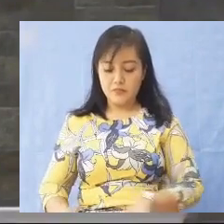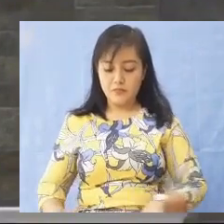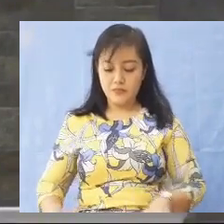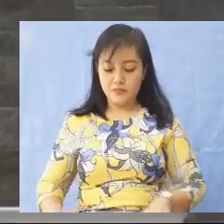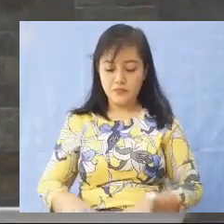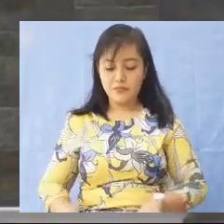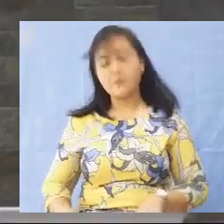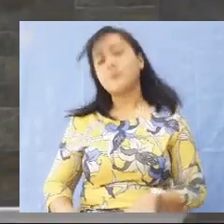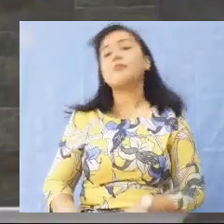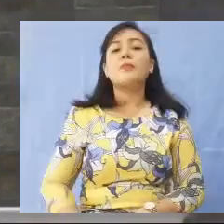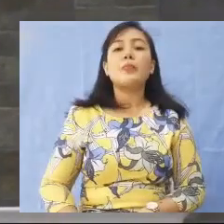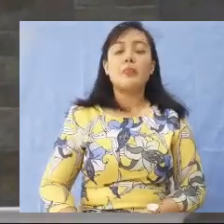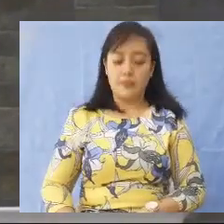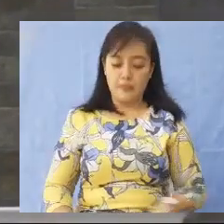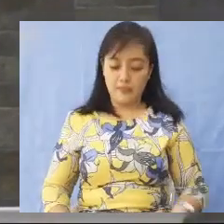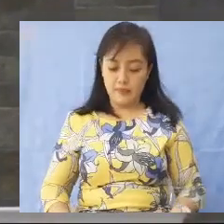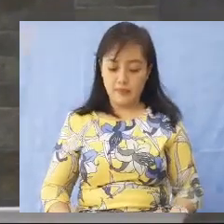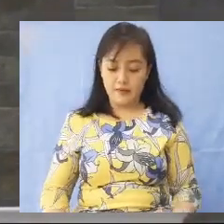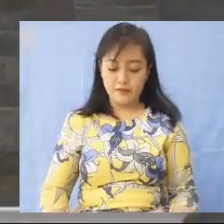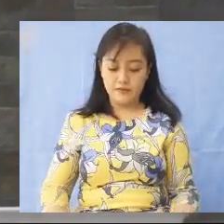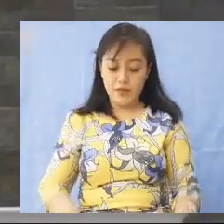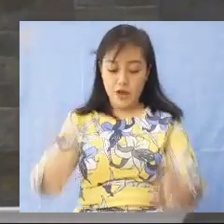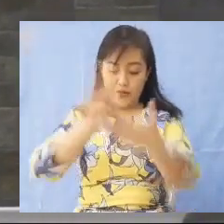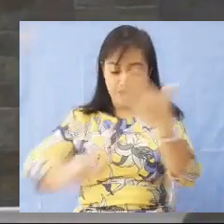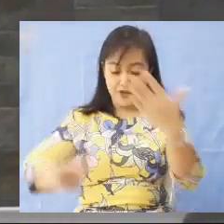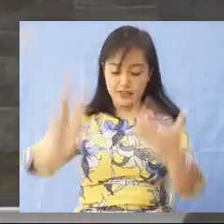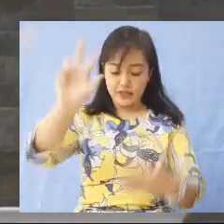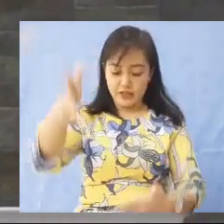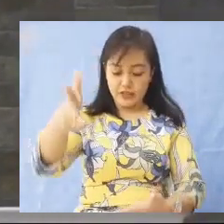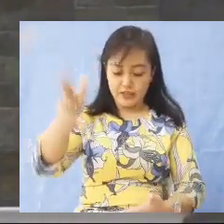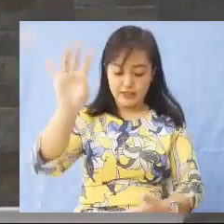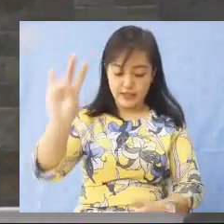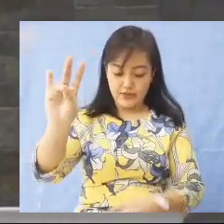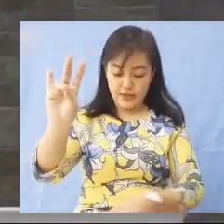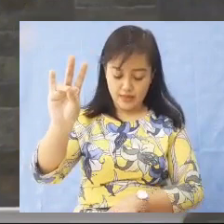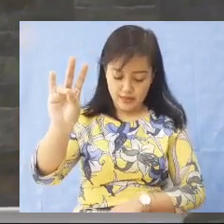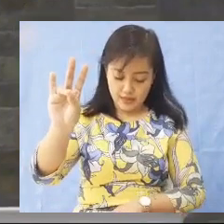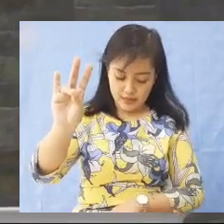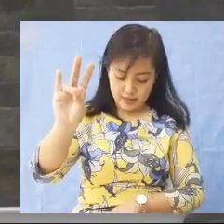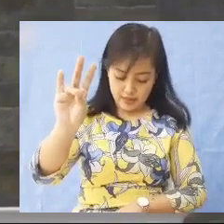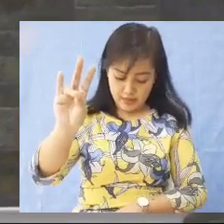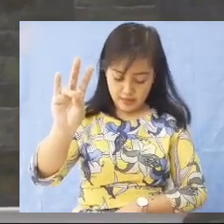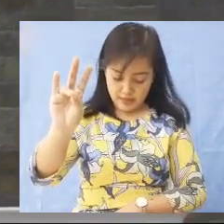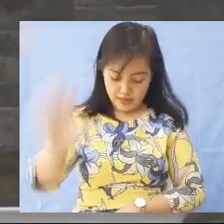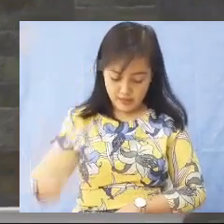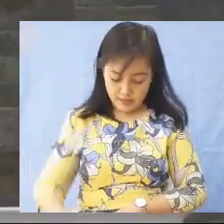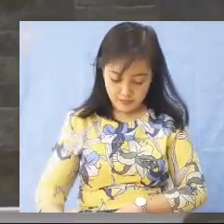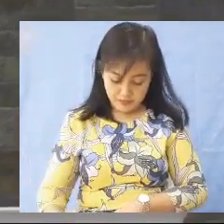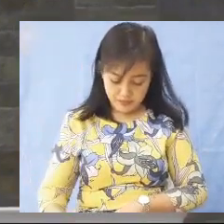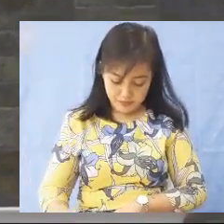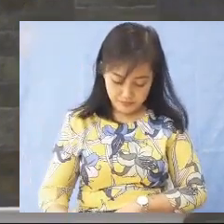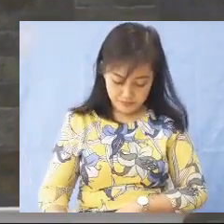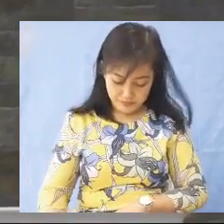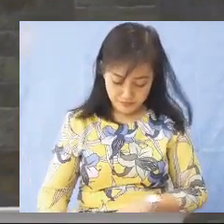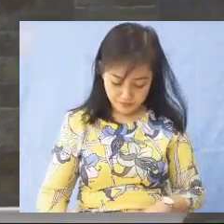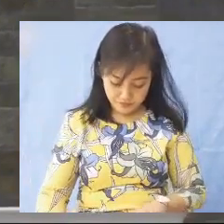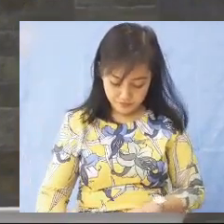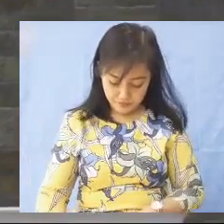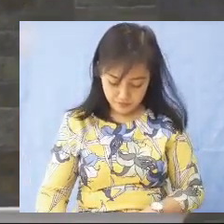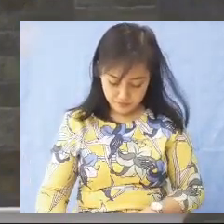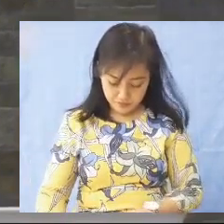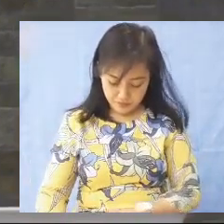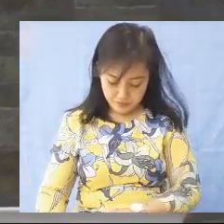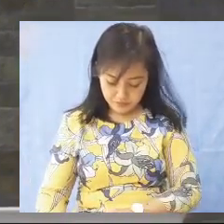day, that great day of the feast, Jesus stood and cried, saying, if any man thirst, let him come in unto me and